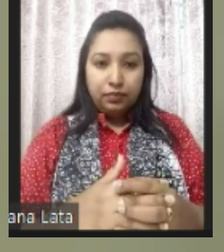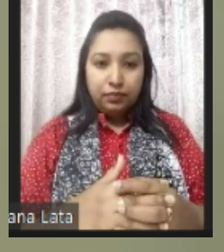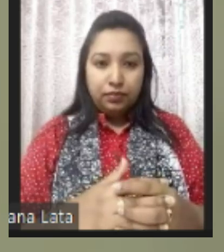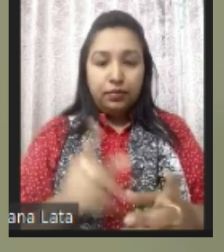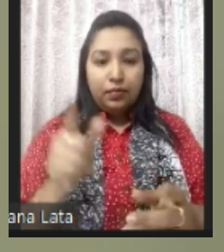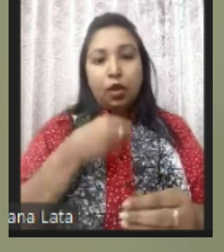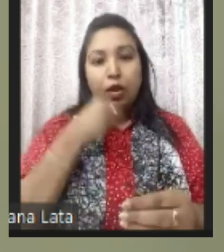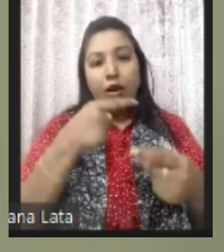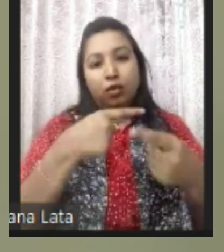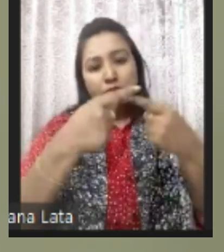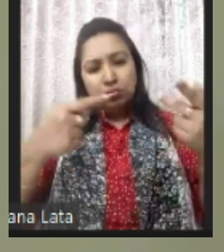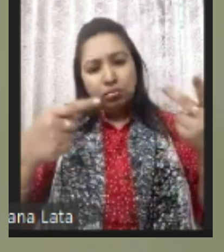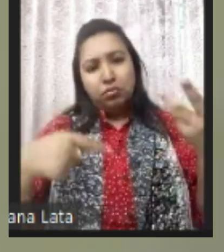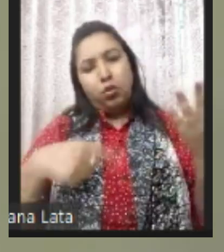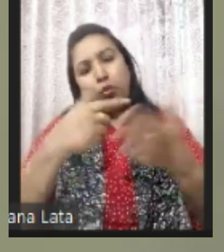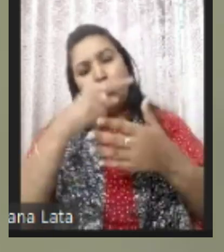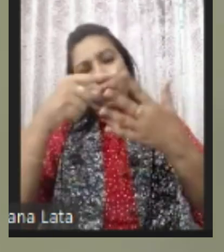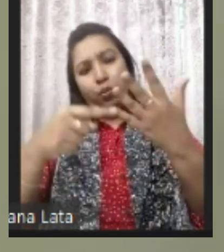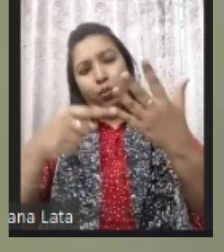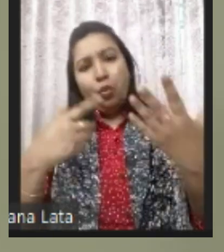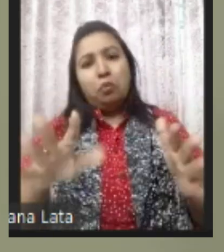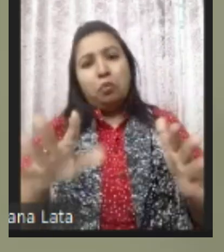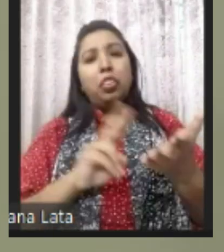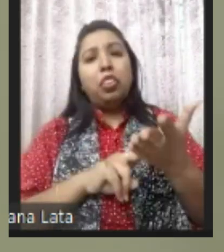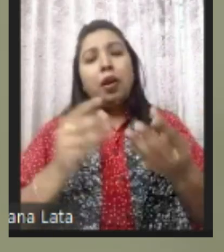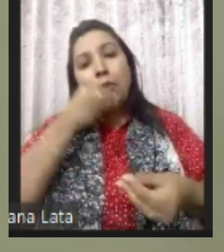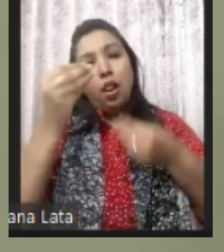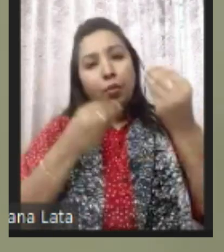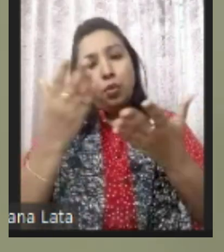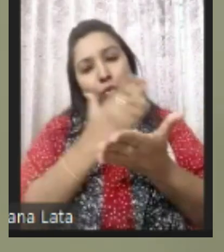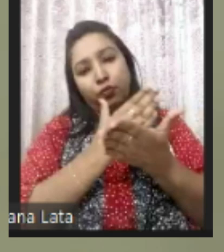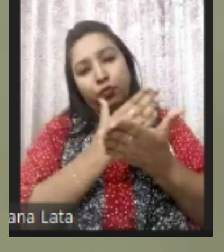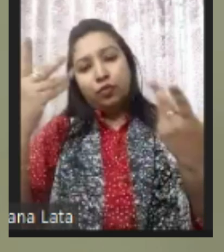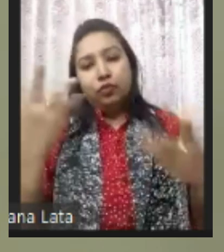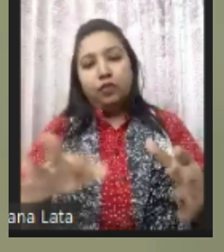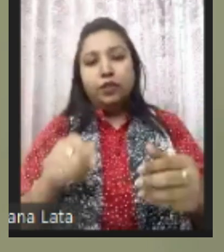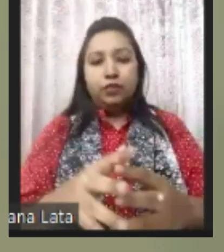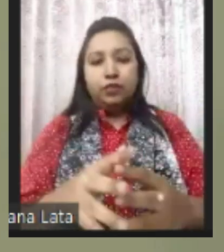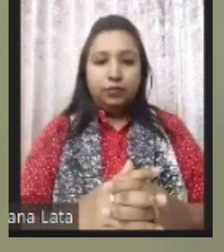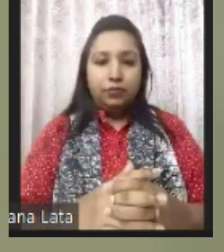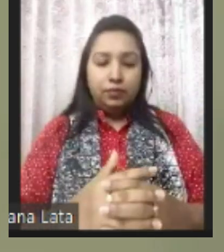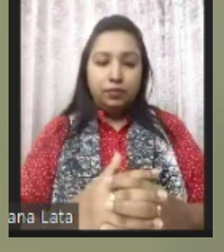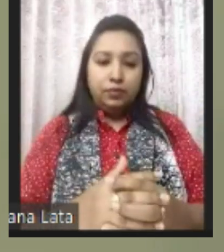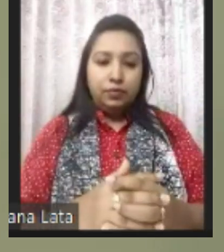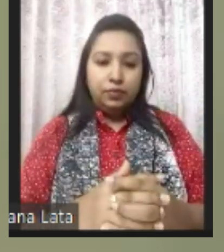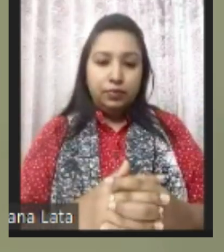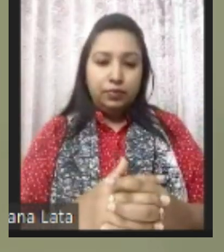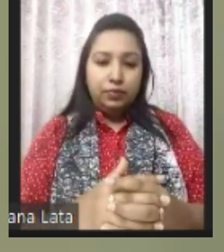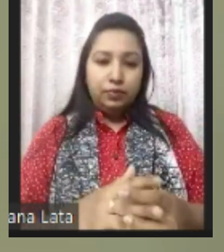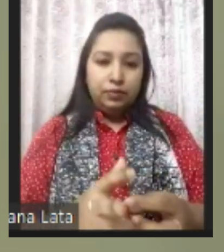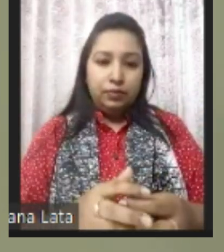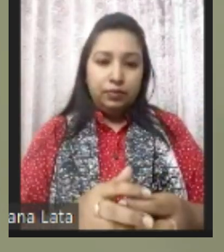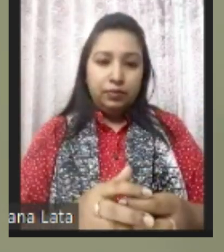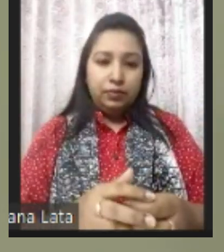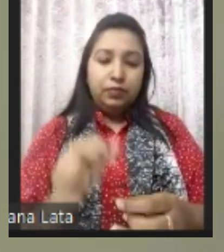about, some of the important ones that I take away, one would be global best practices sharing. Second